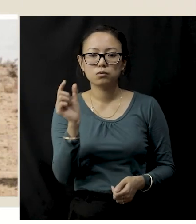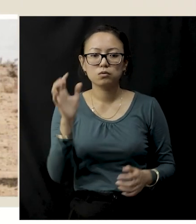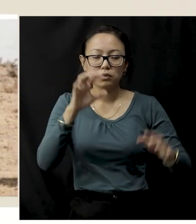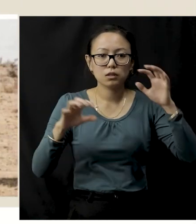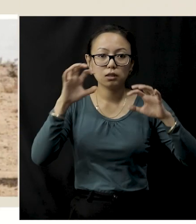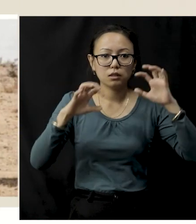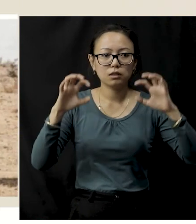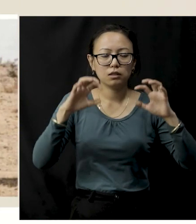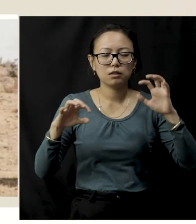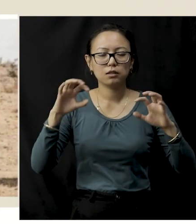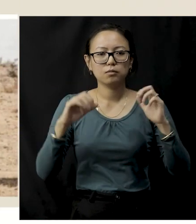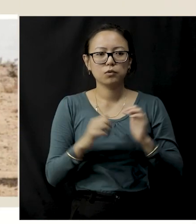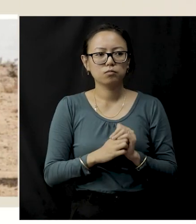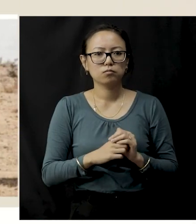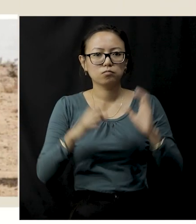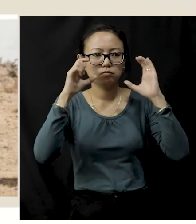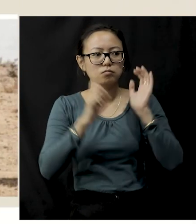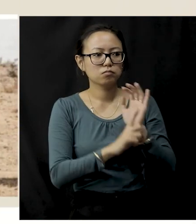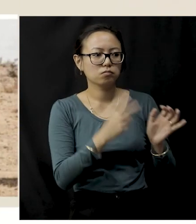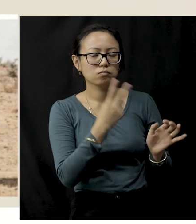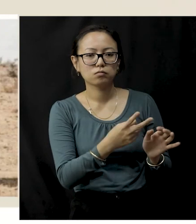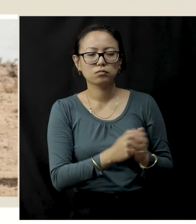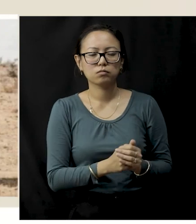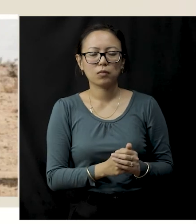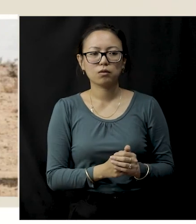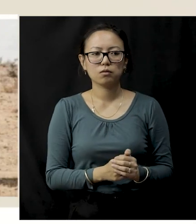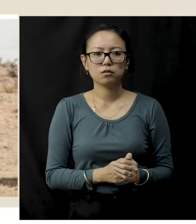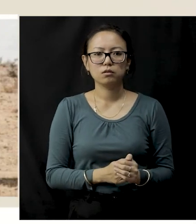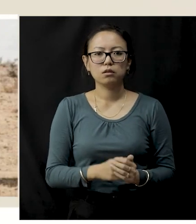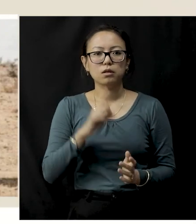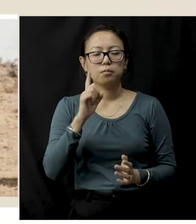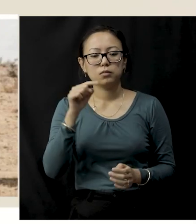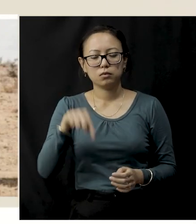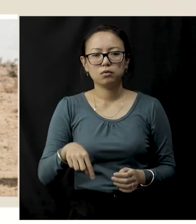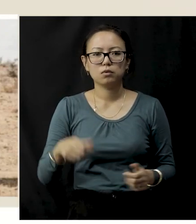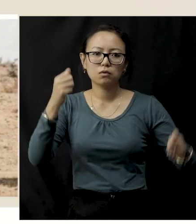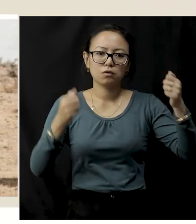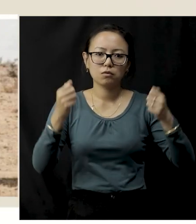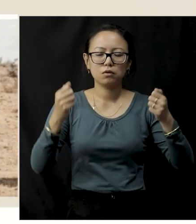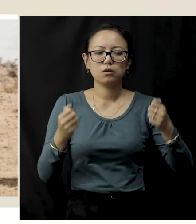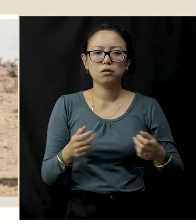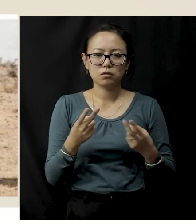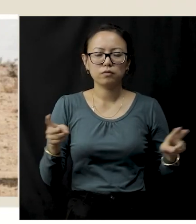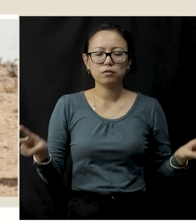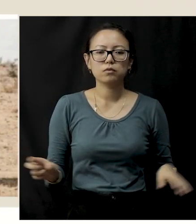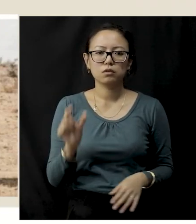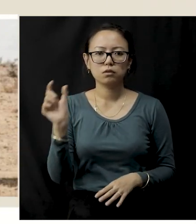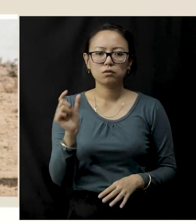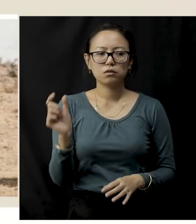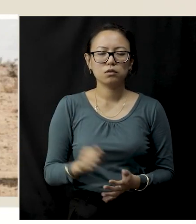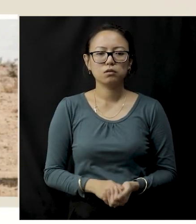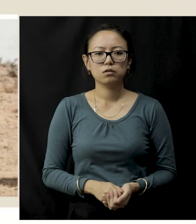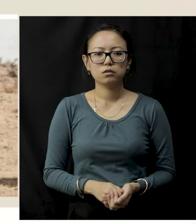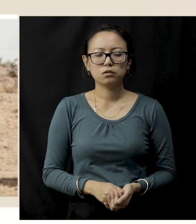now this has all been replaced with cars and buses and all the vehicles, all right? So